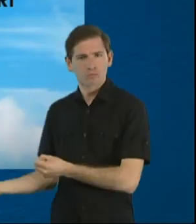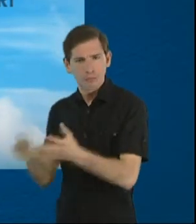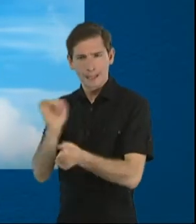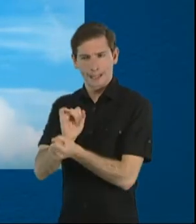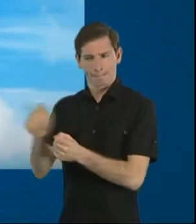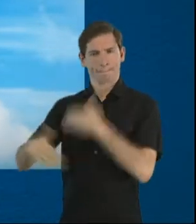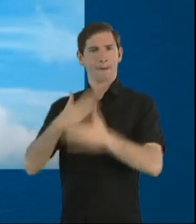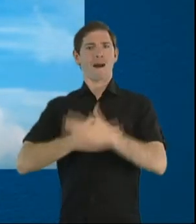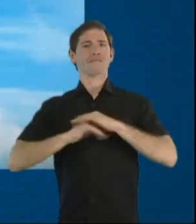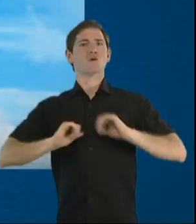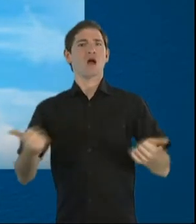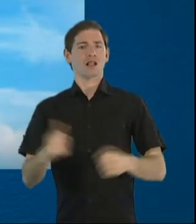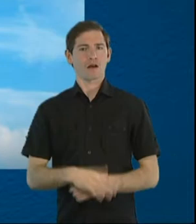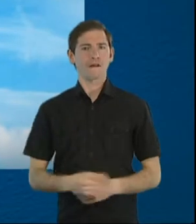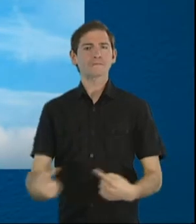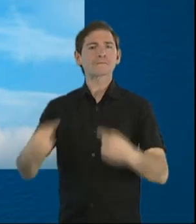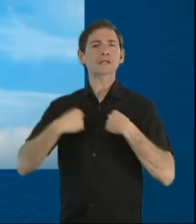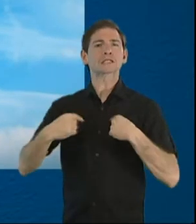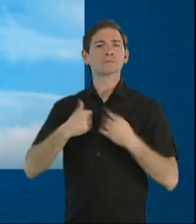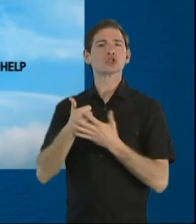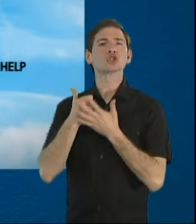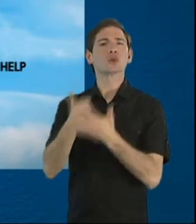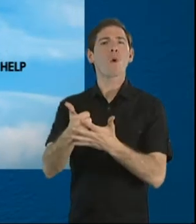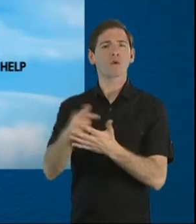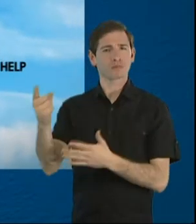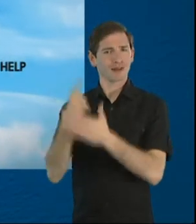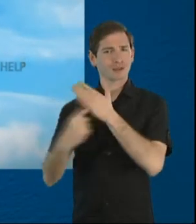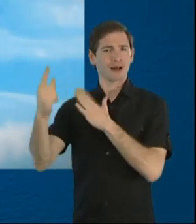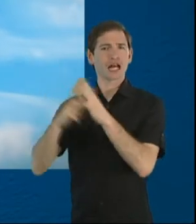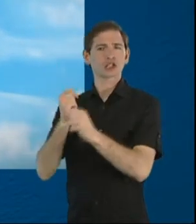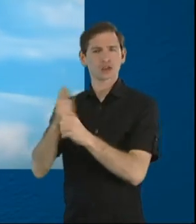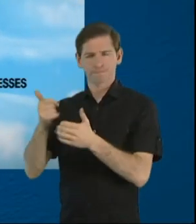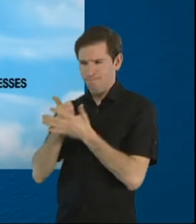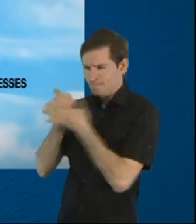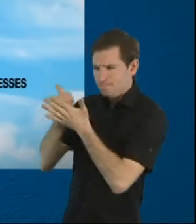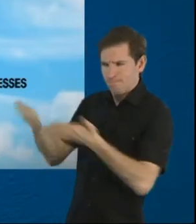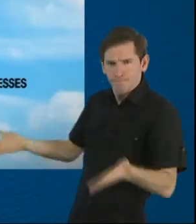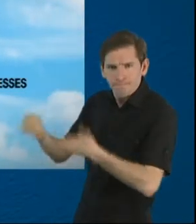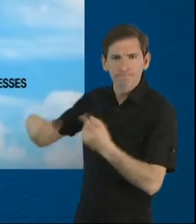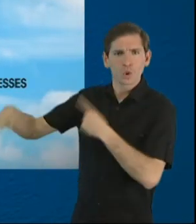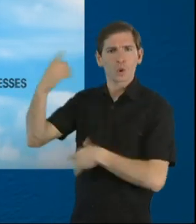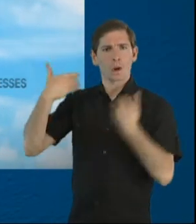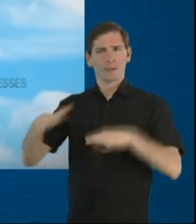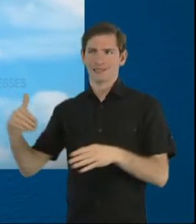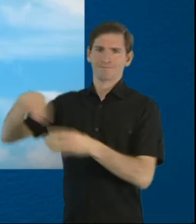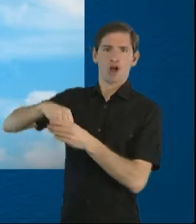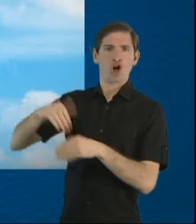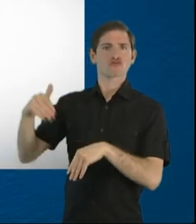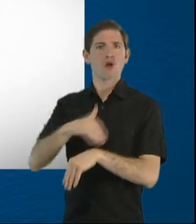Victim Support is an independent agency dedicated to offering practical and emotional help to all crime victims and